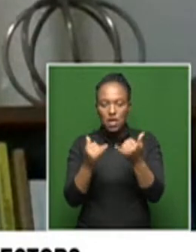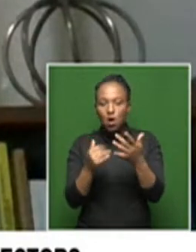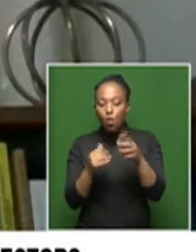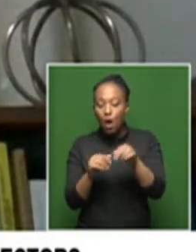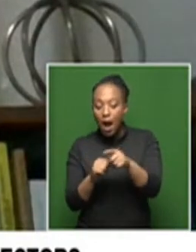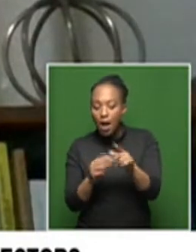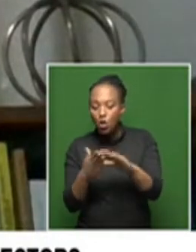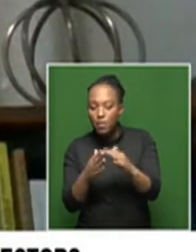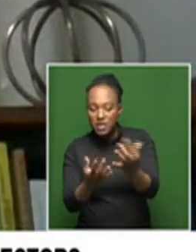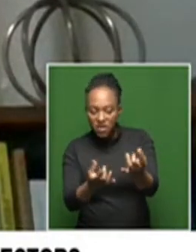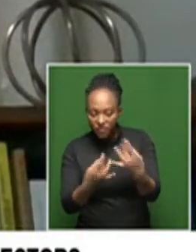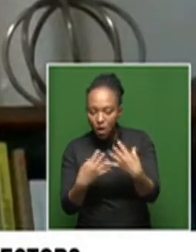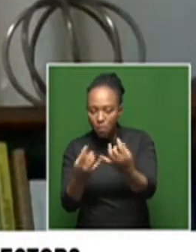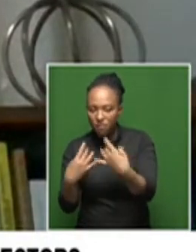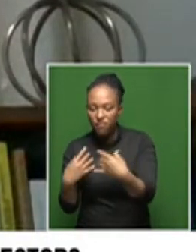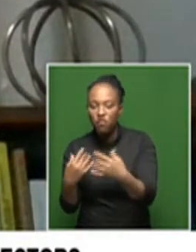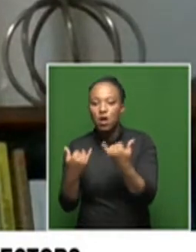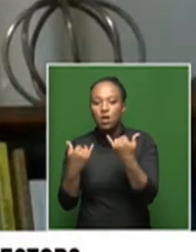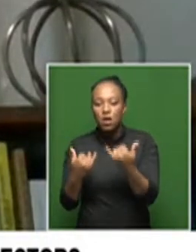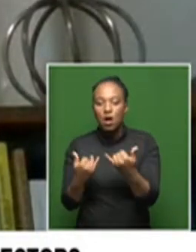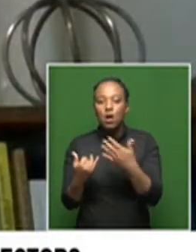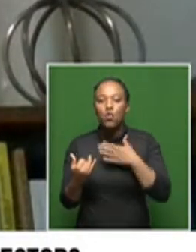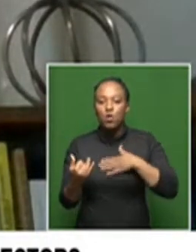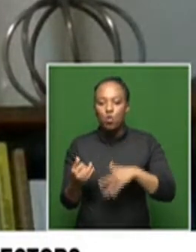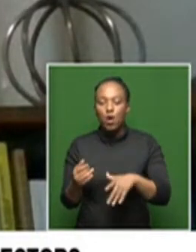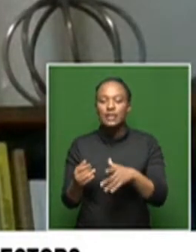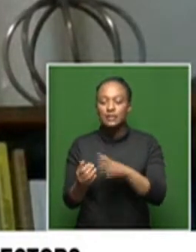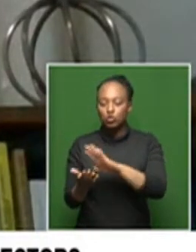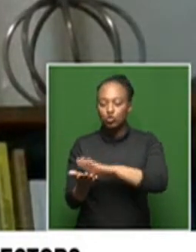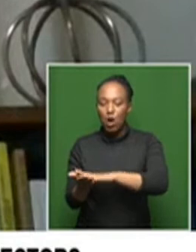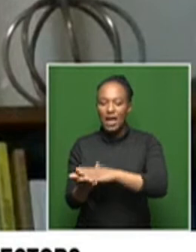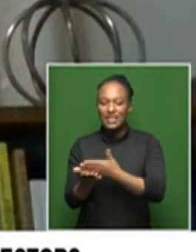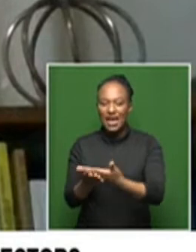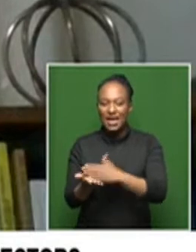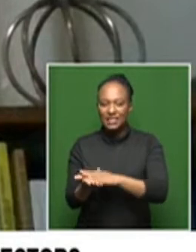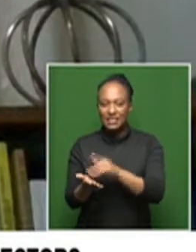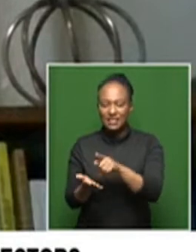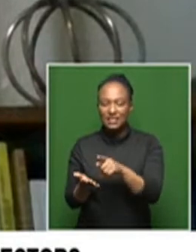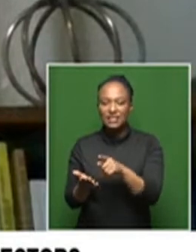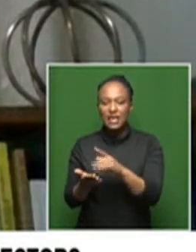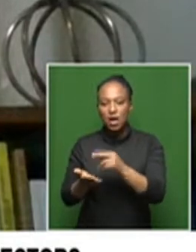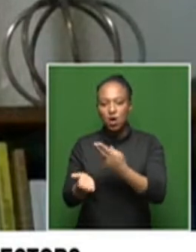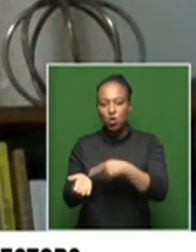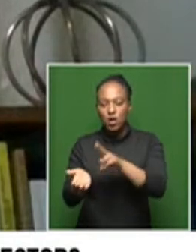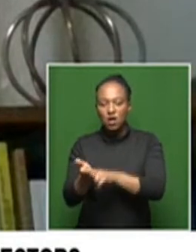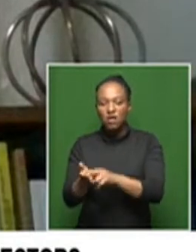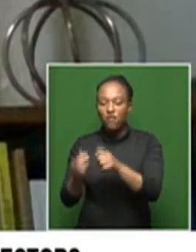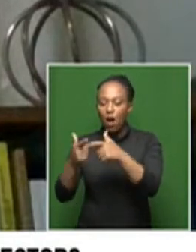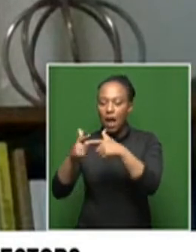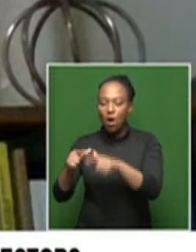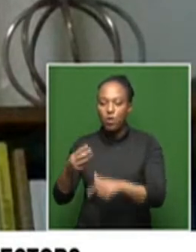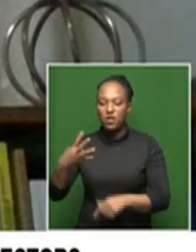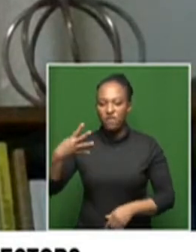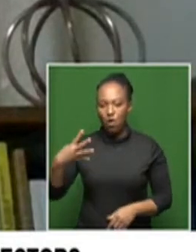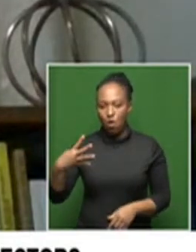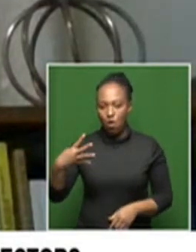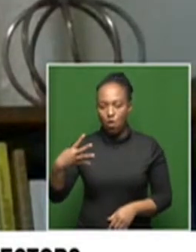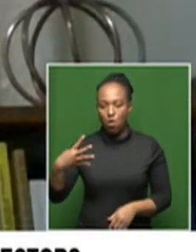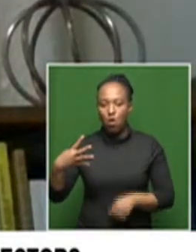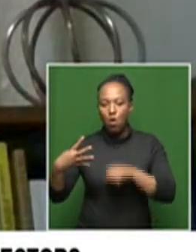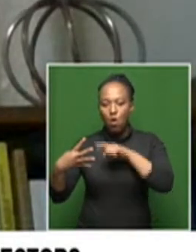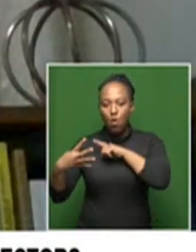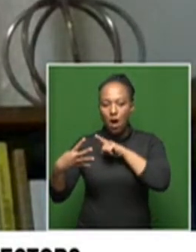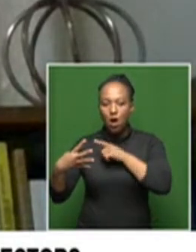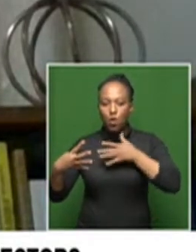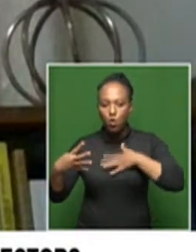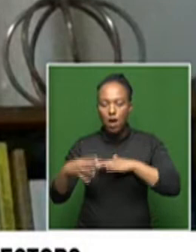also now working on translating the registration into four main languages so that we can make it